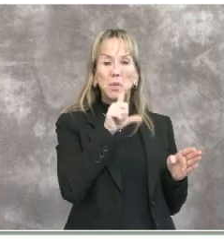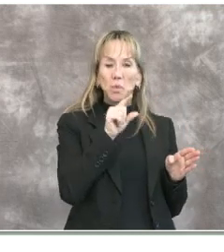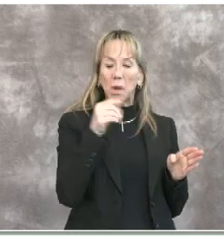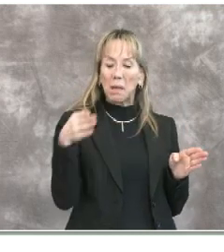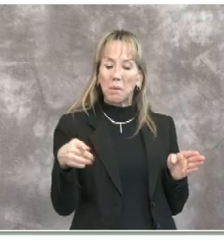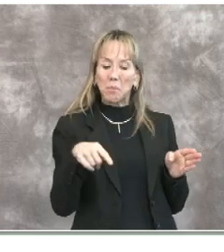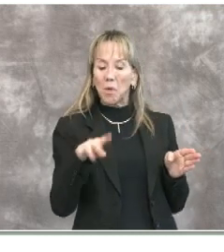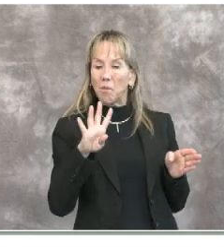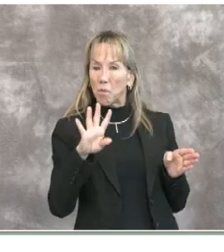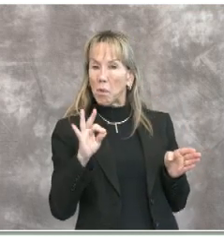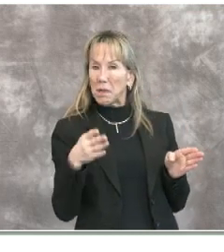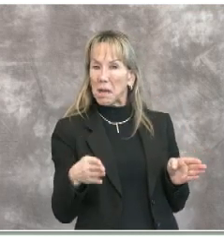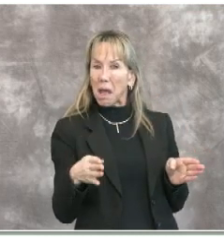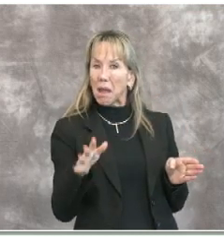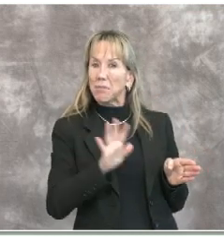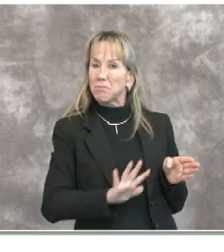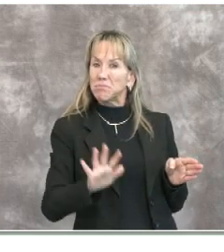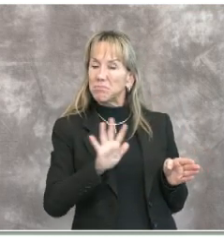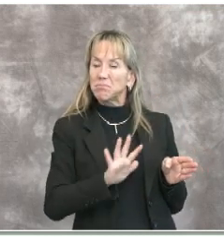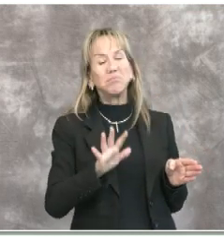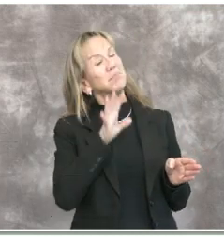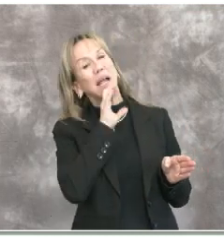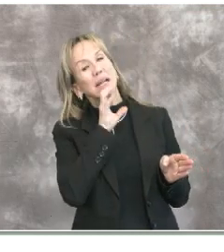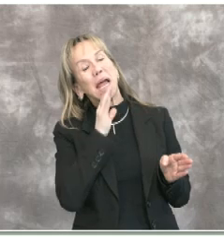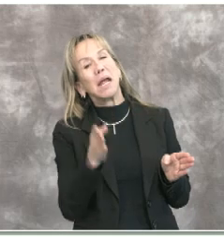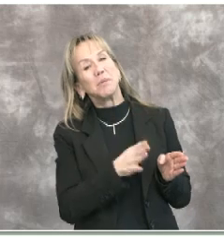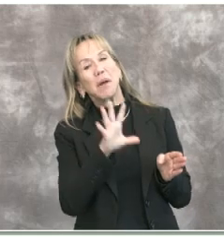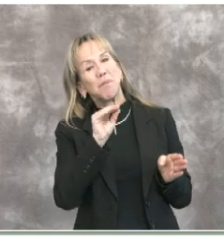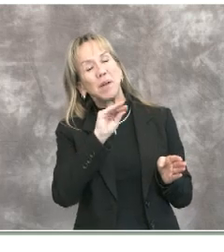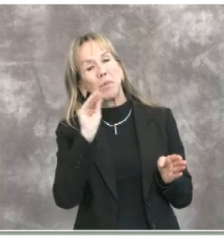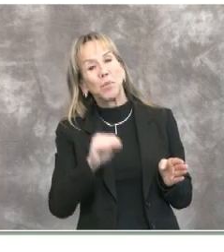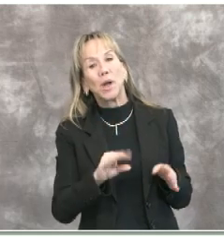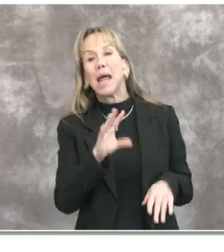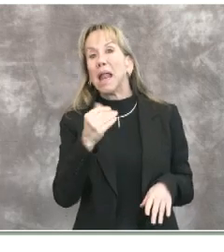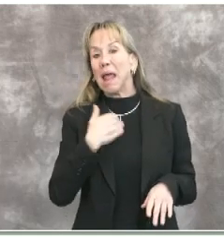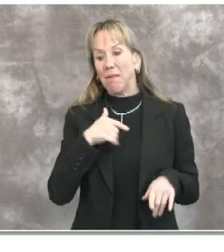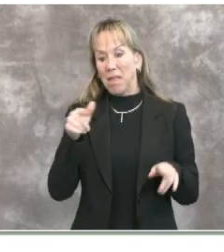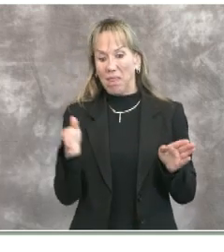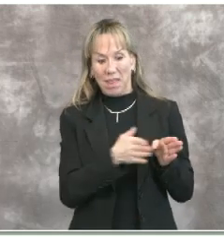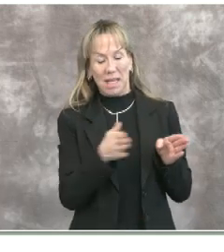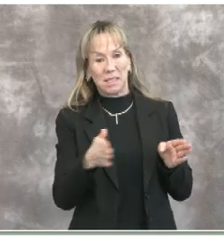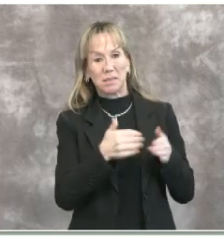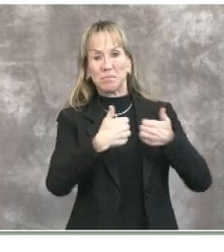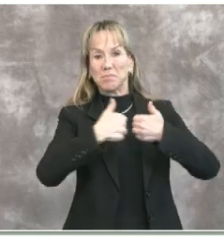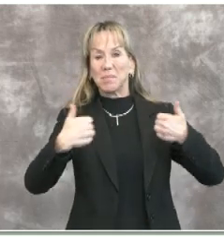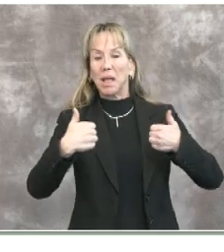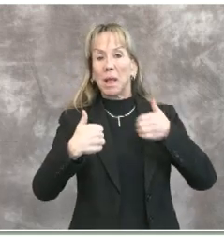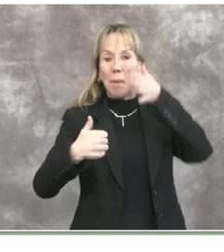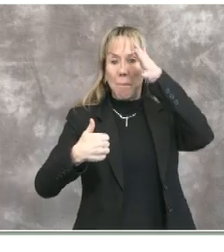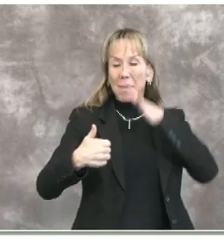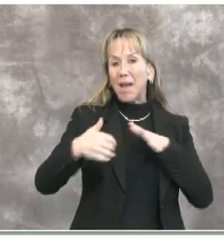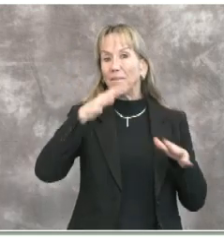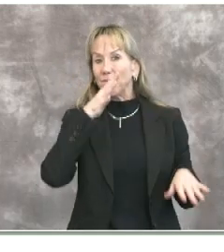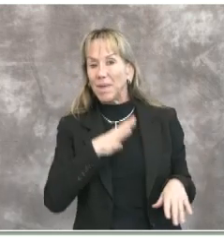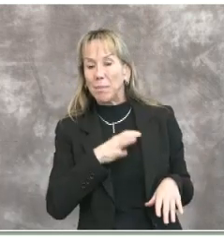age. There's also an approximately 50% split between male and females. And of